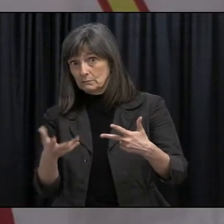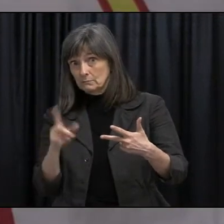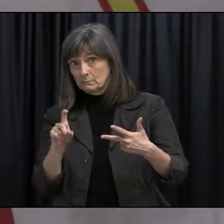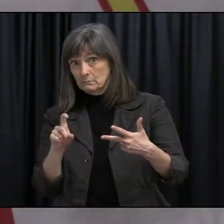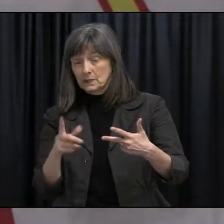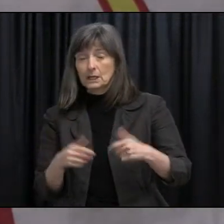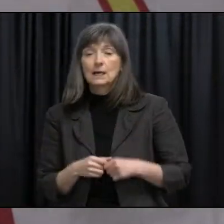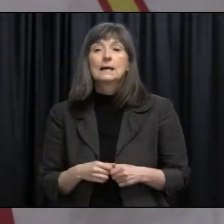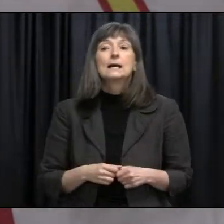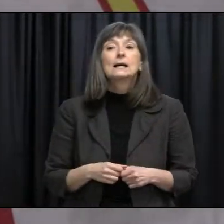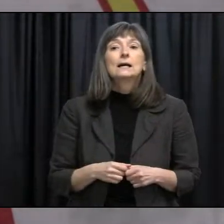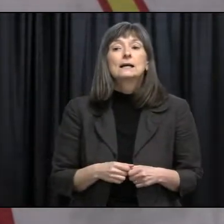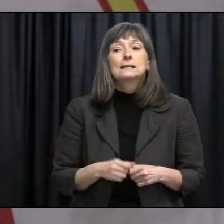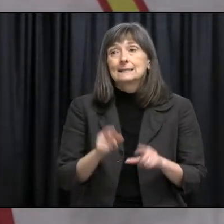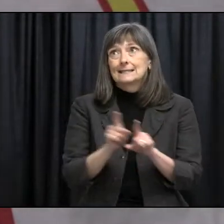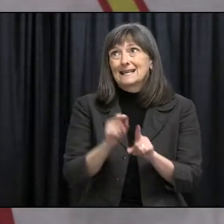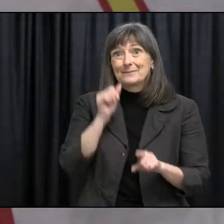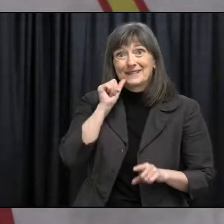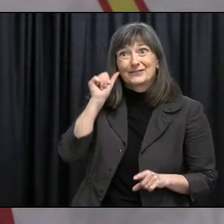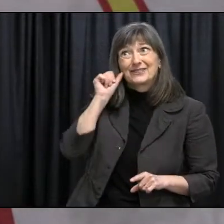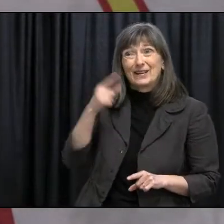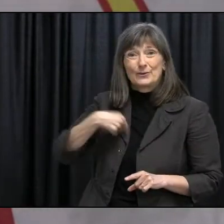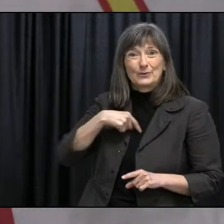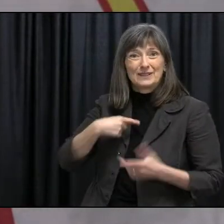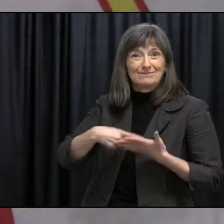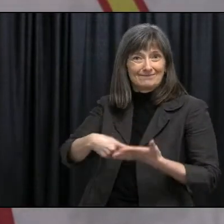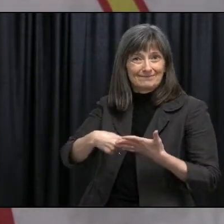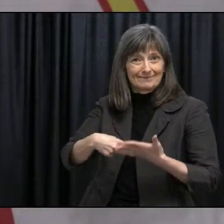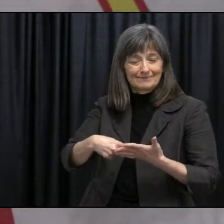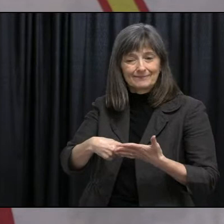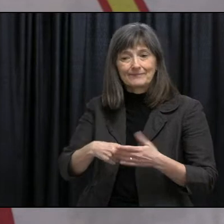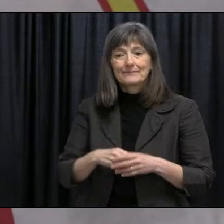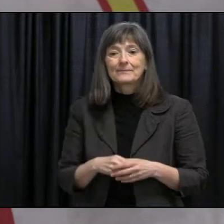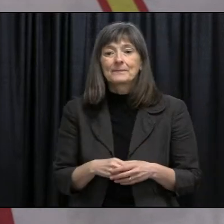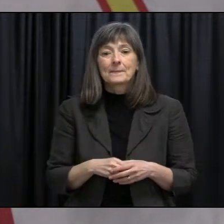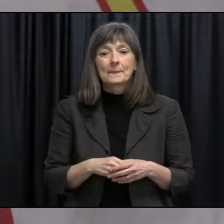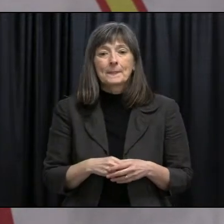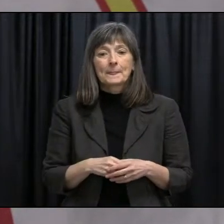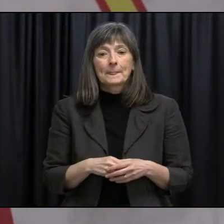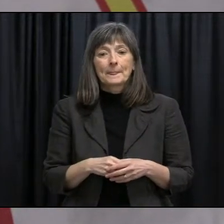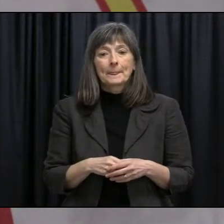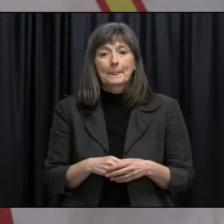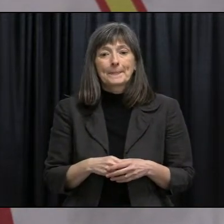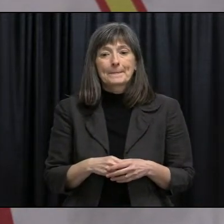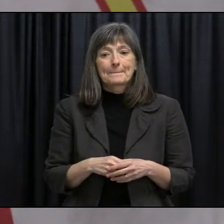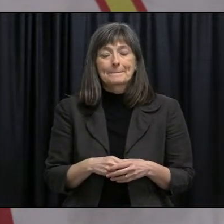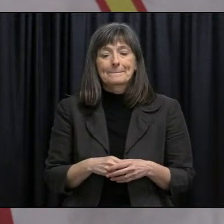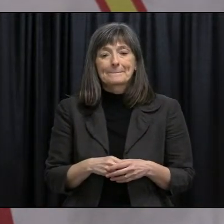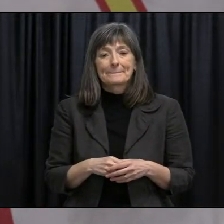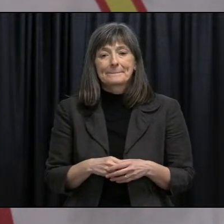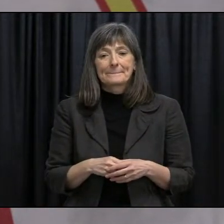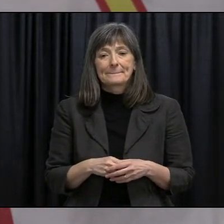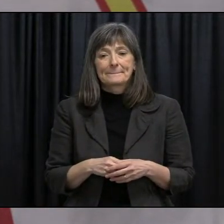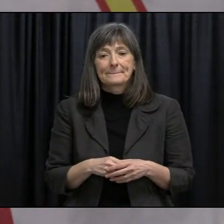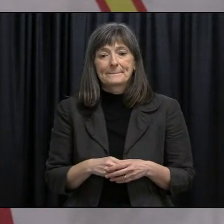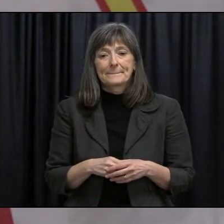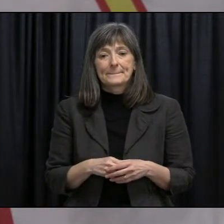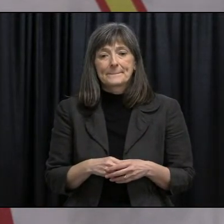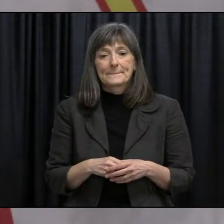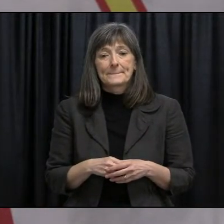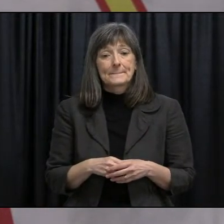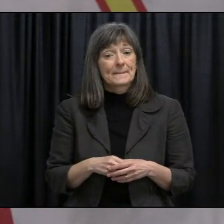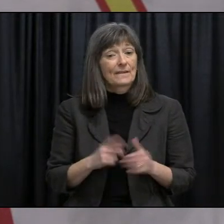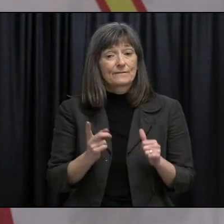So as we discussed yesterday, Kelly, on the call we had, we will be looking at what